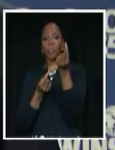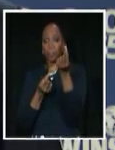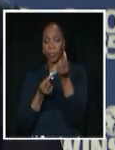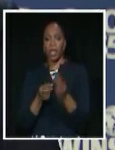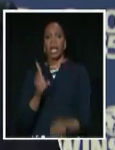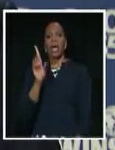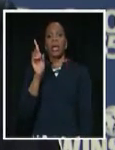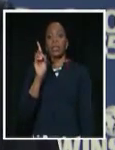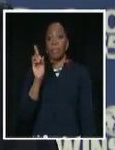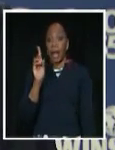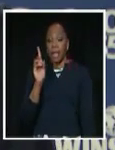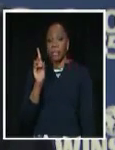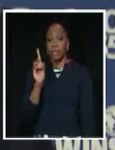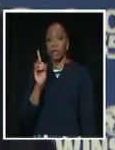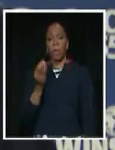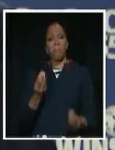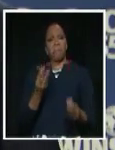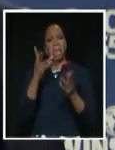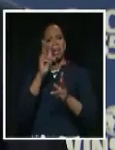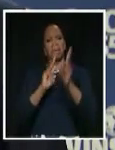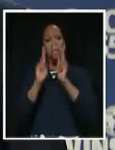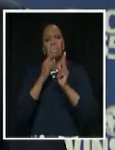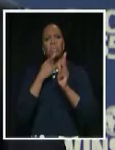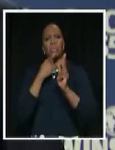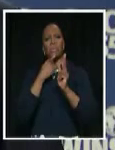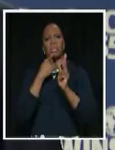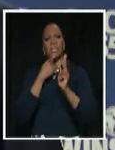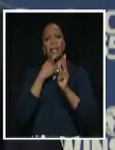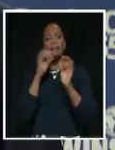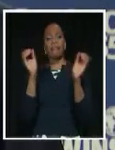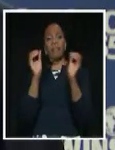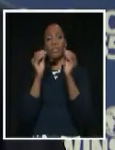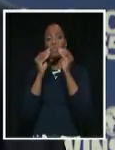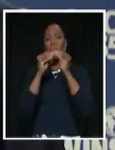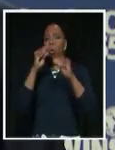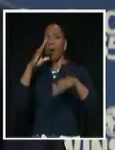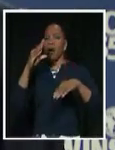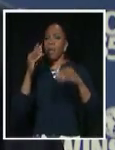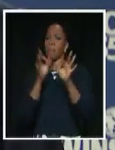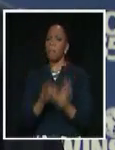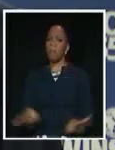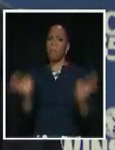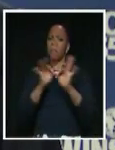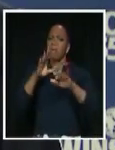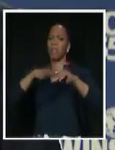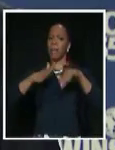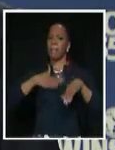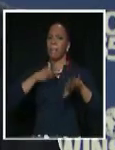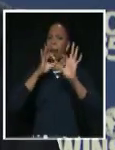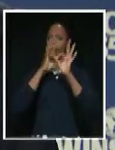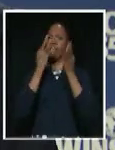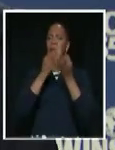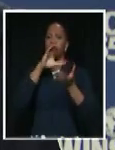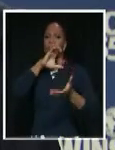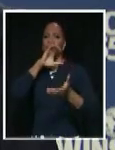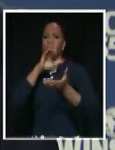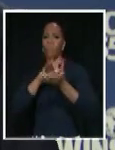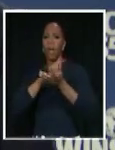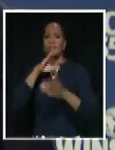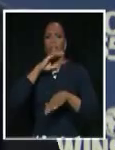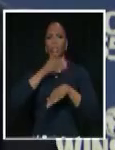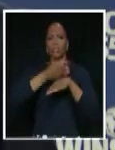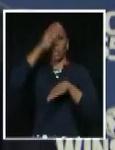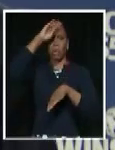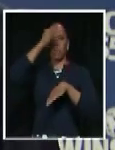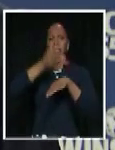Well, as I think a lot of people in this city know, nothing is more important to me than my family, my wife and my daughter Chiara, my son Dante. I